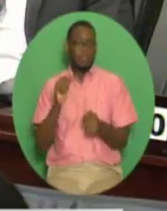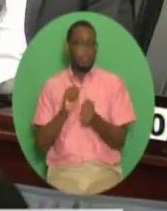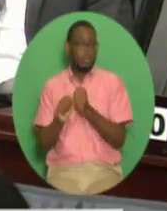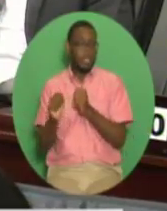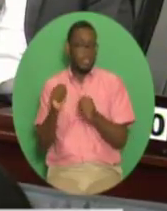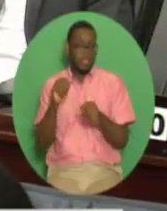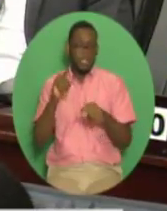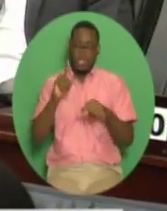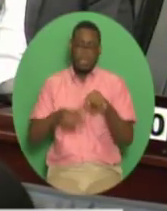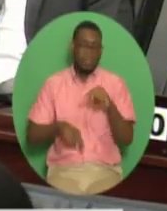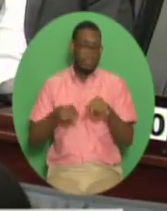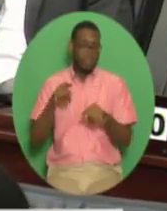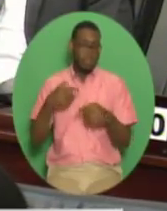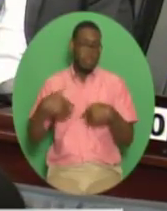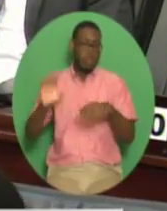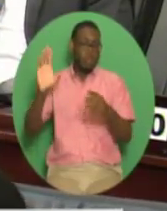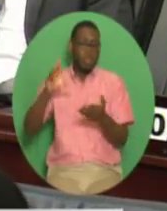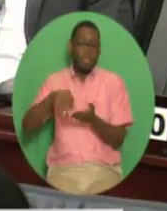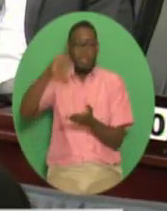That